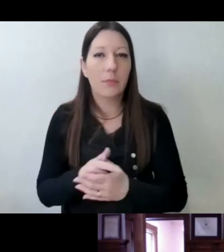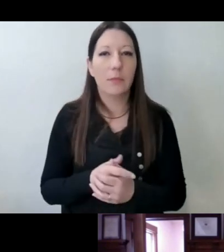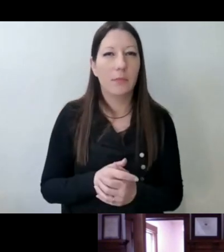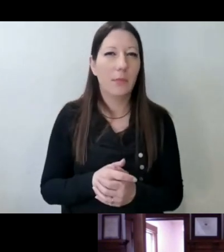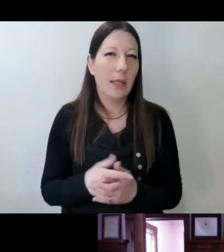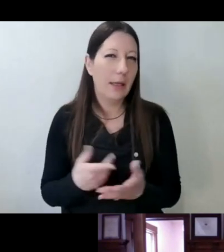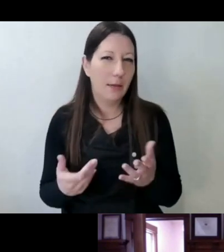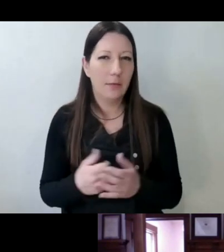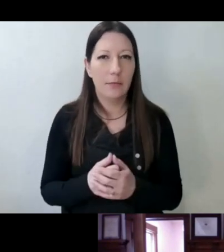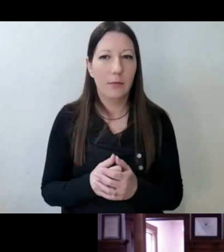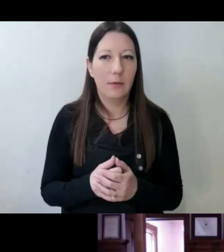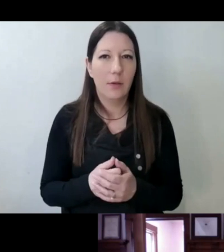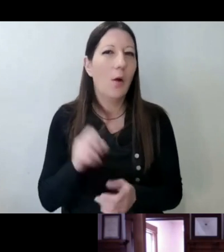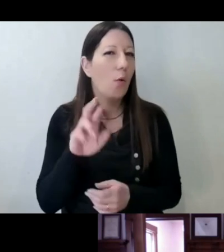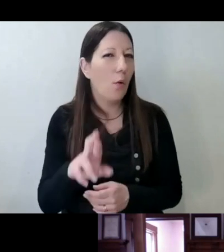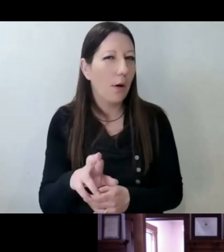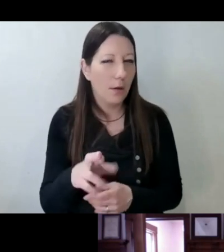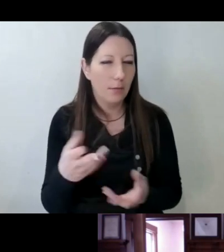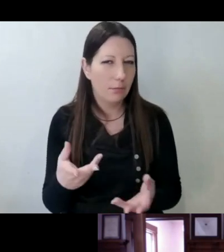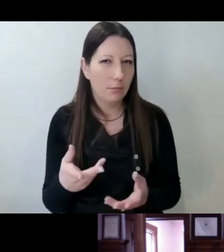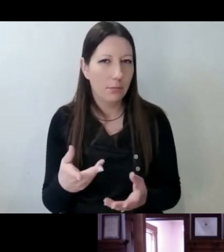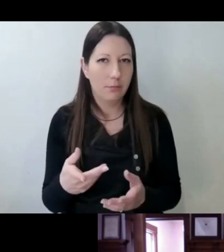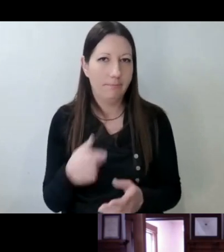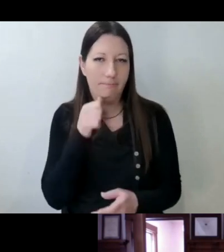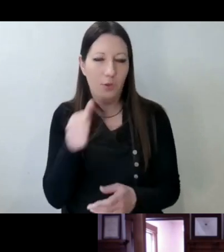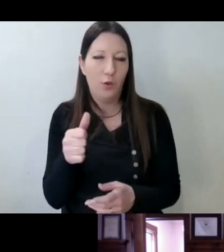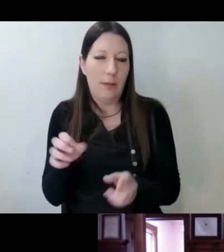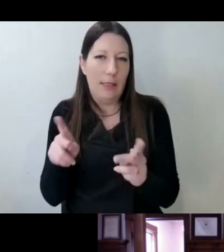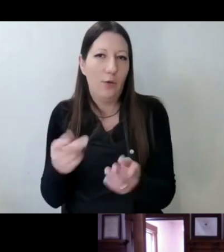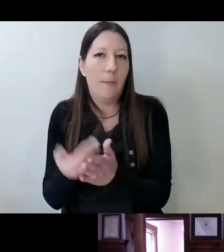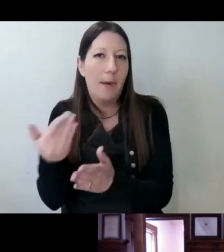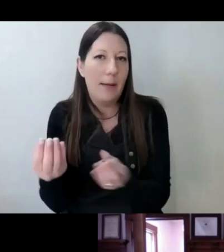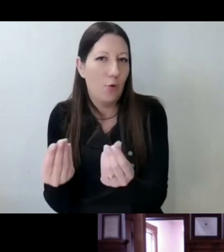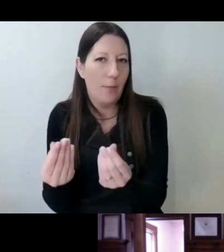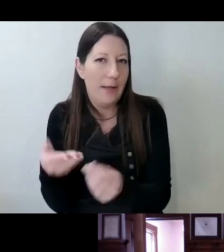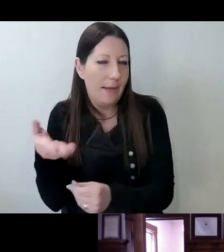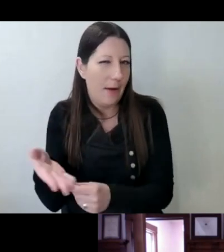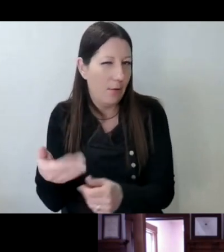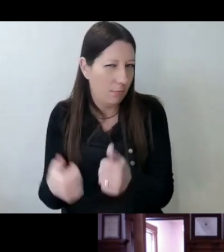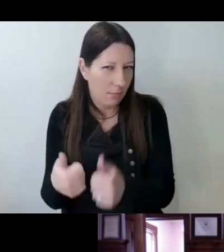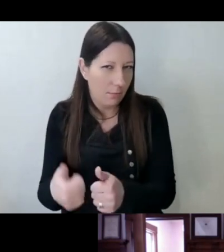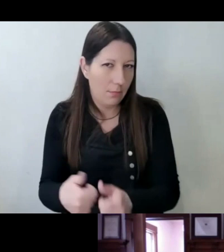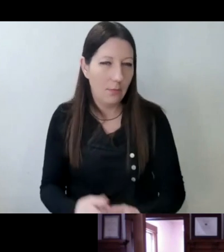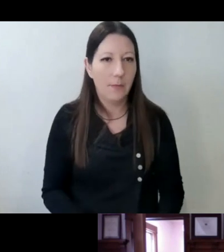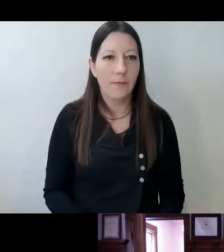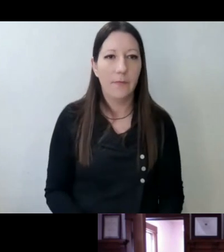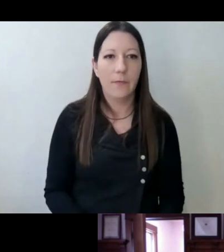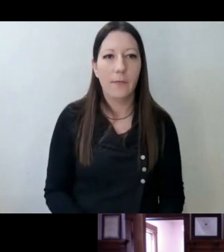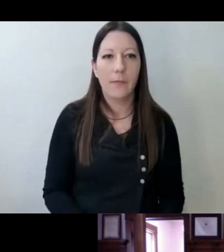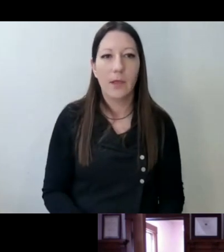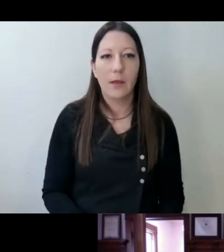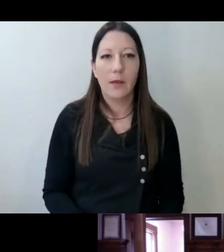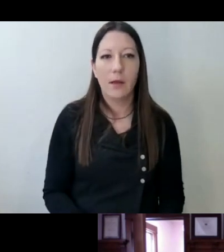lockdown that you can't build new properties anymore? And I think where the issue comes in